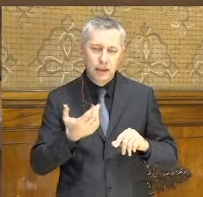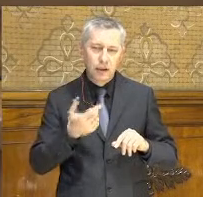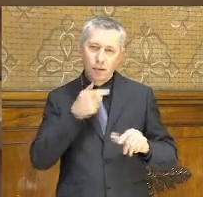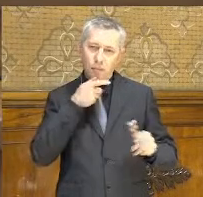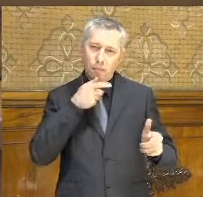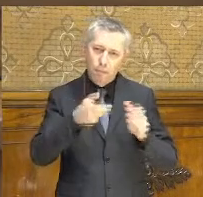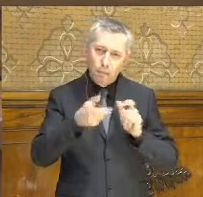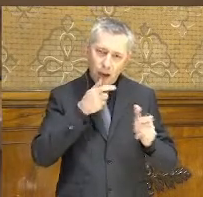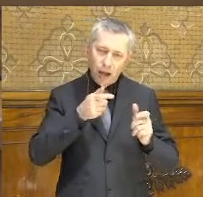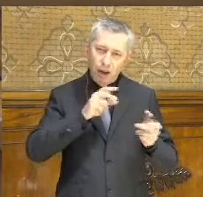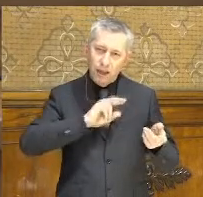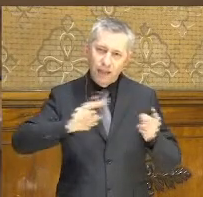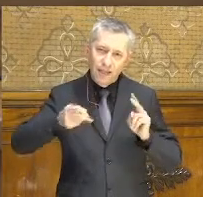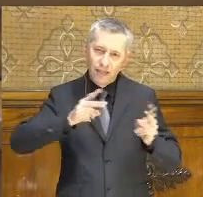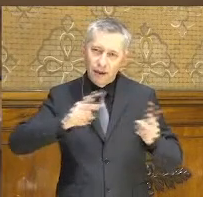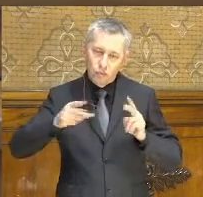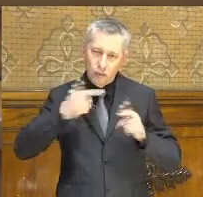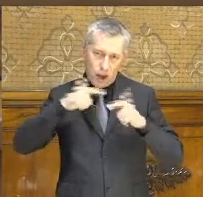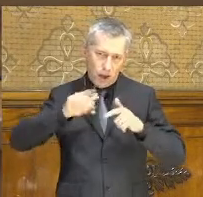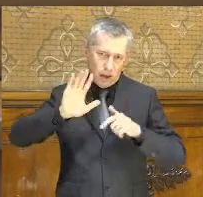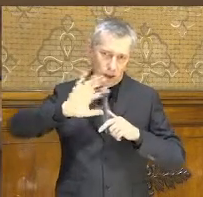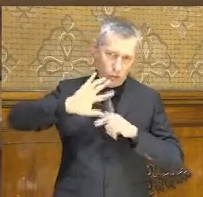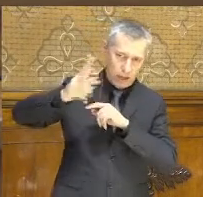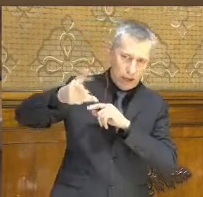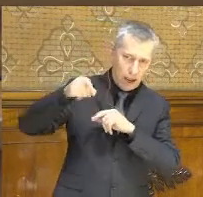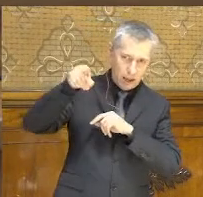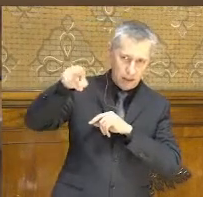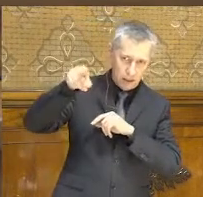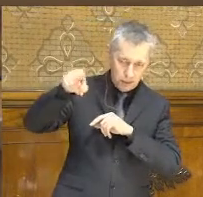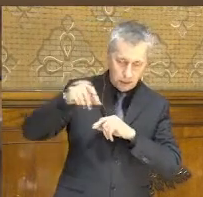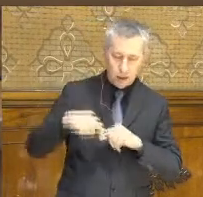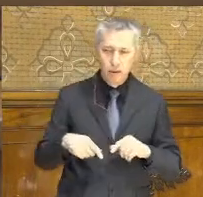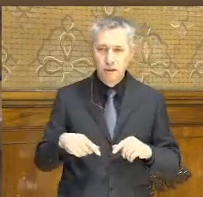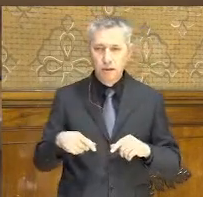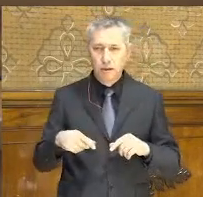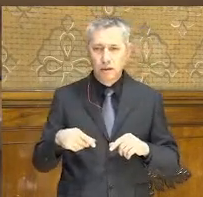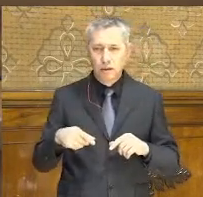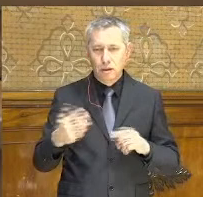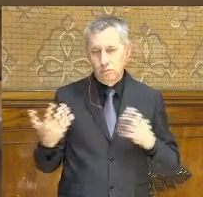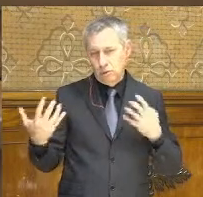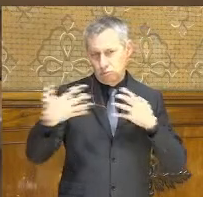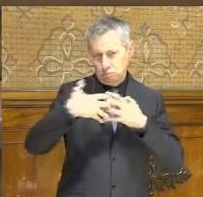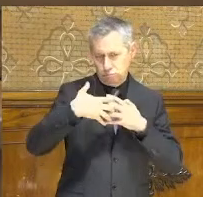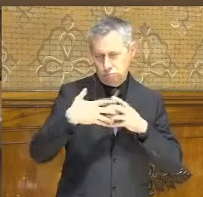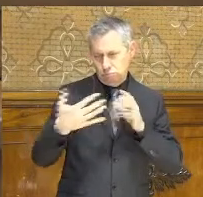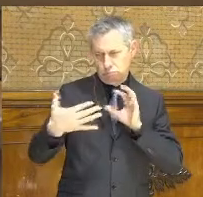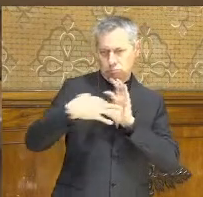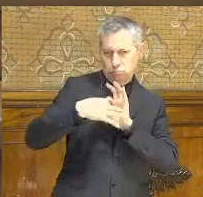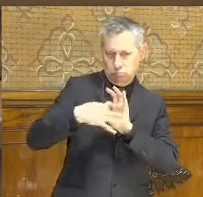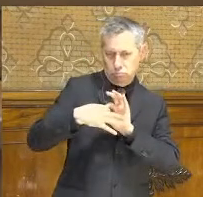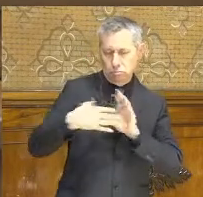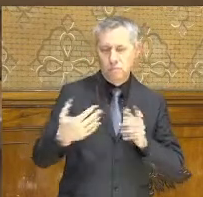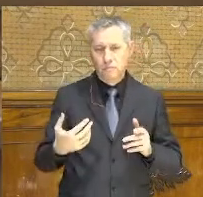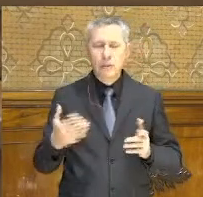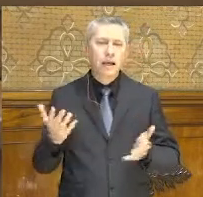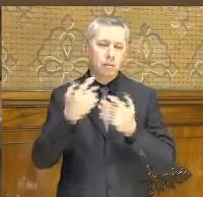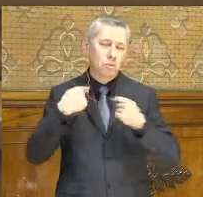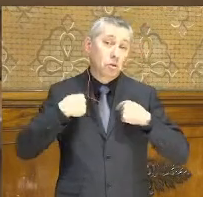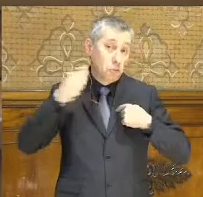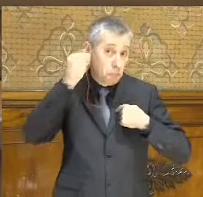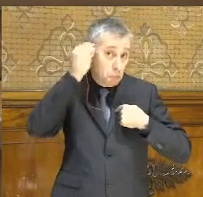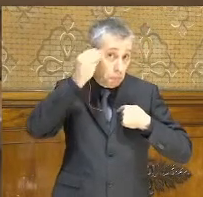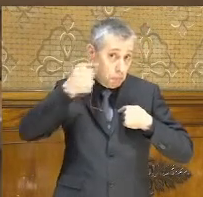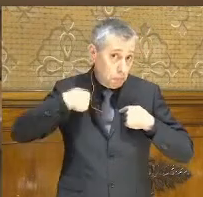other's language into mine. So I have this question in my mind that your speech today